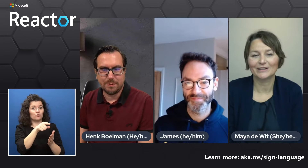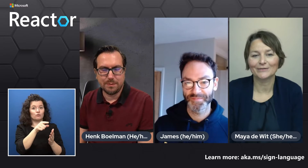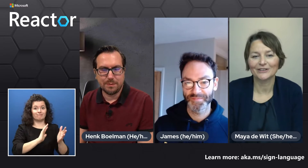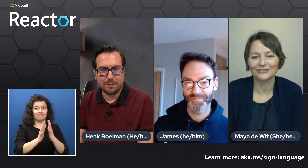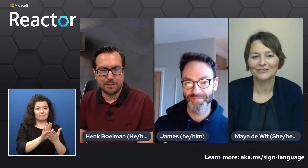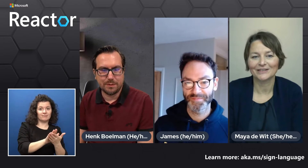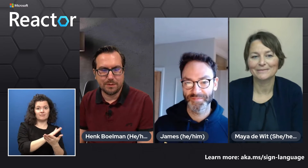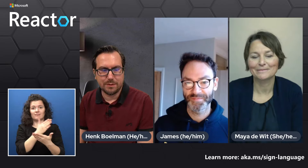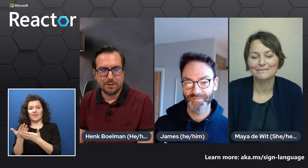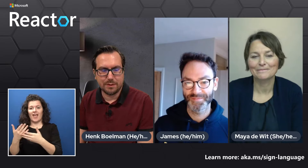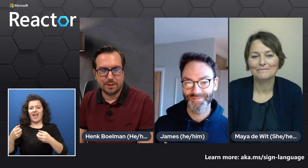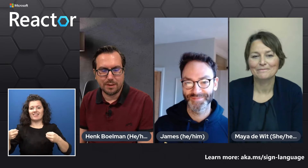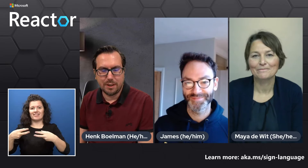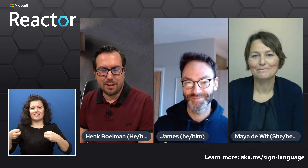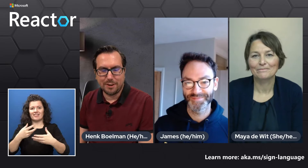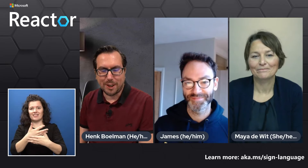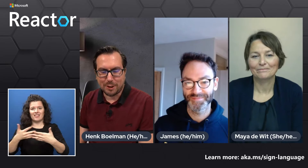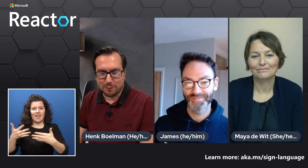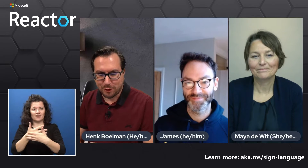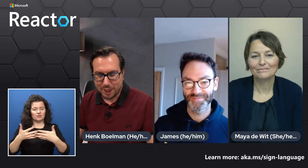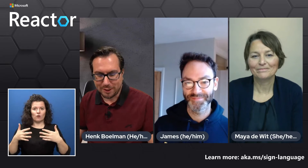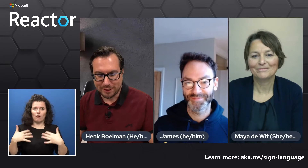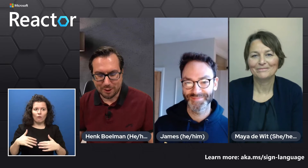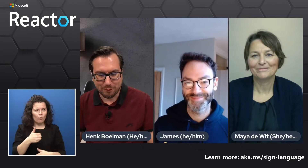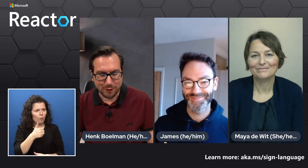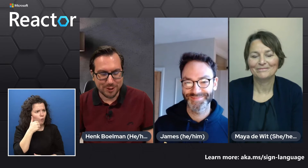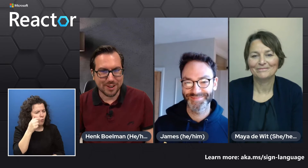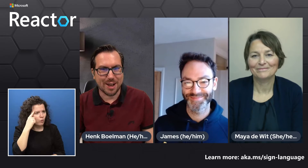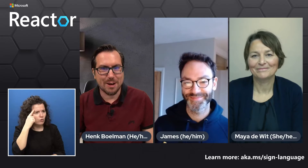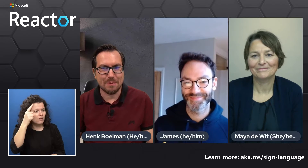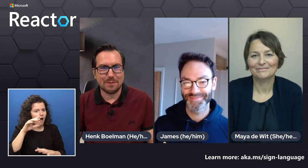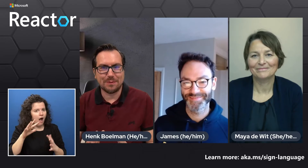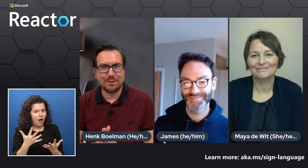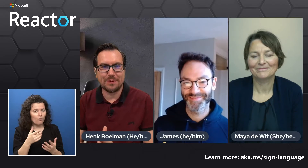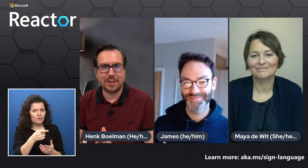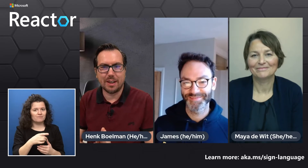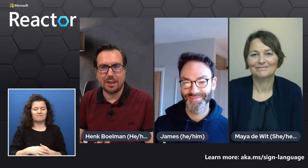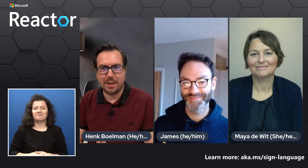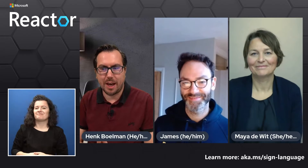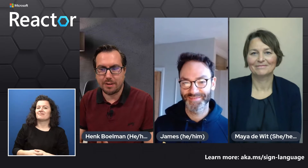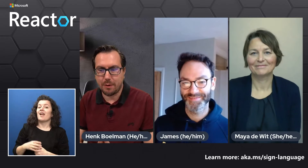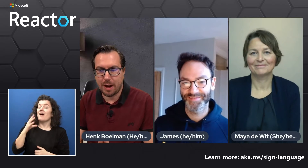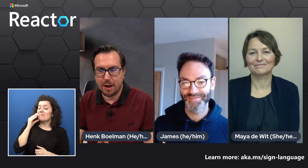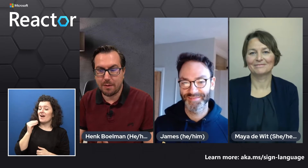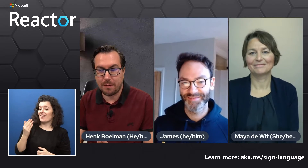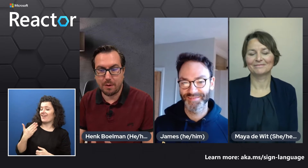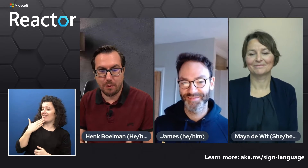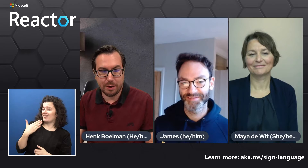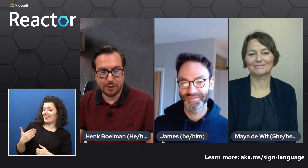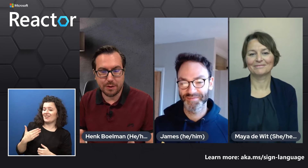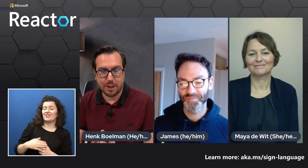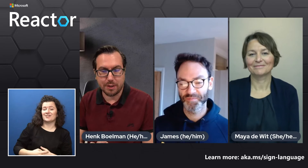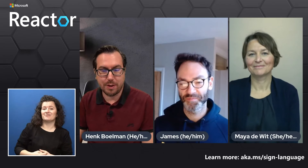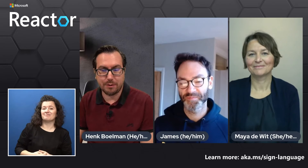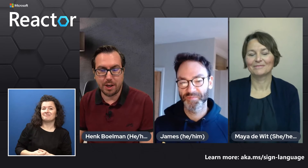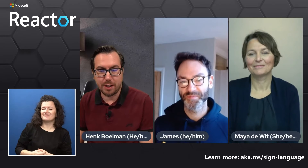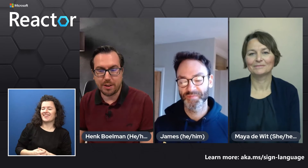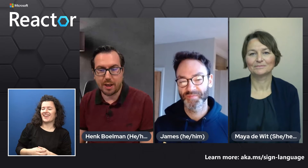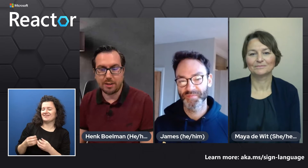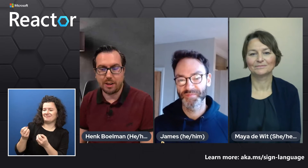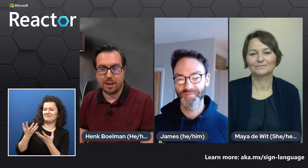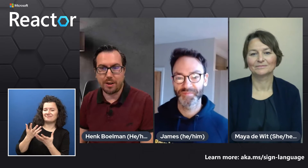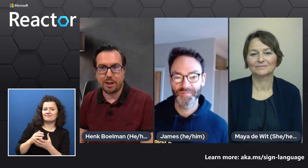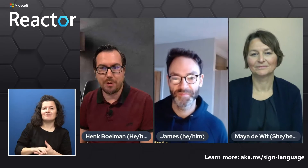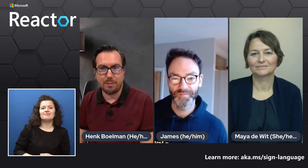great innovations there. Thank you for that first. So one of the things we have done